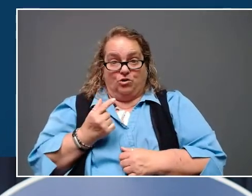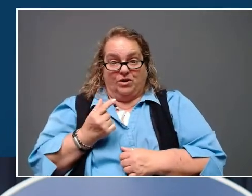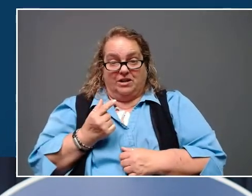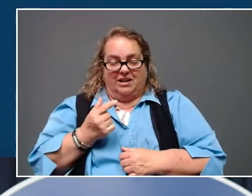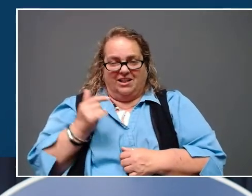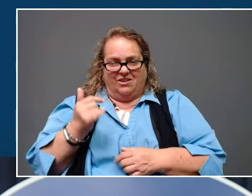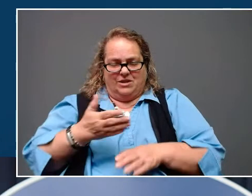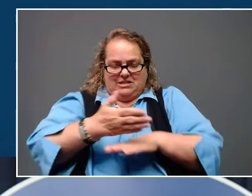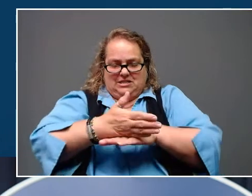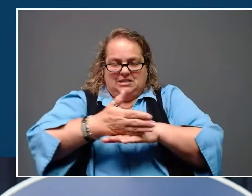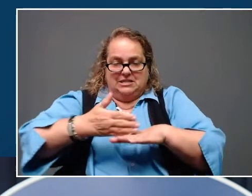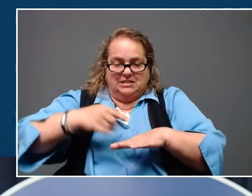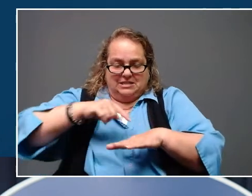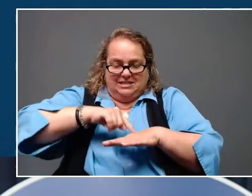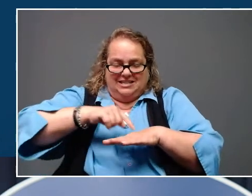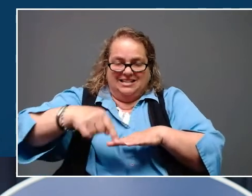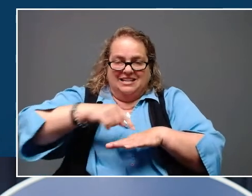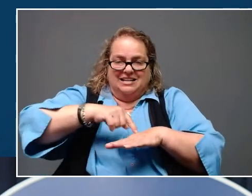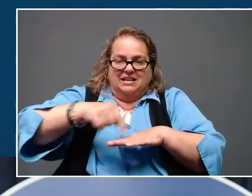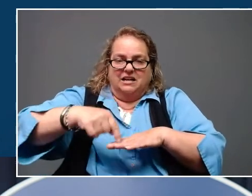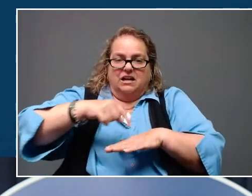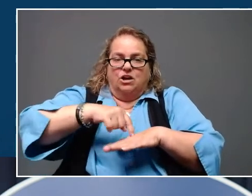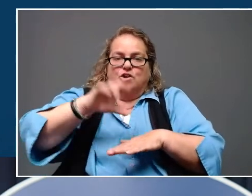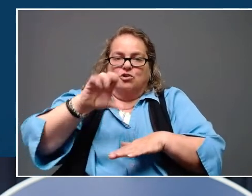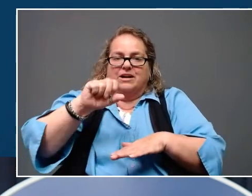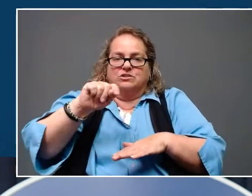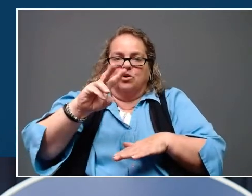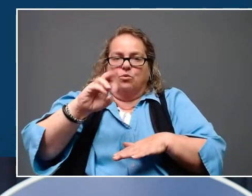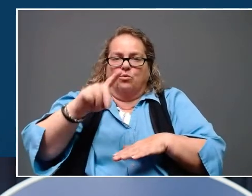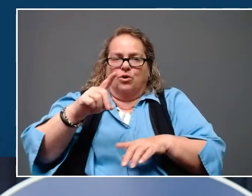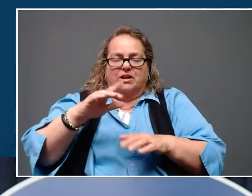heavily impacted Crestwood neighborhood. Brittany,